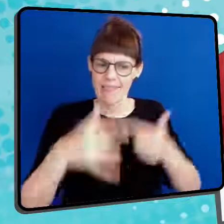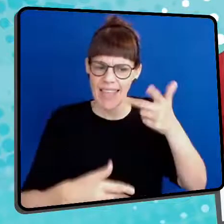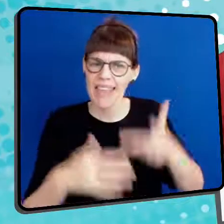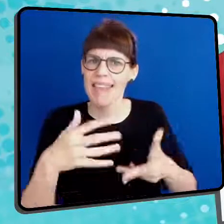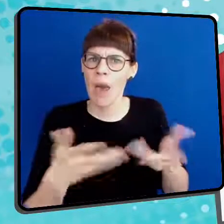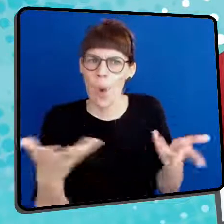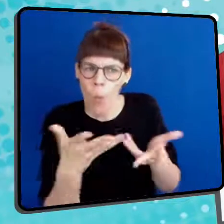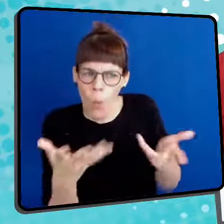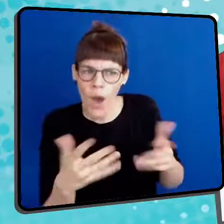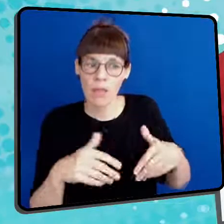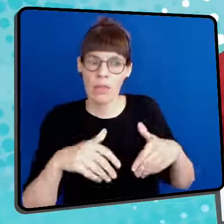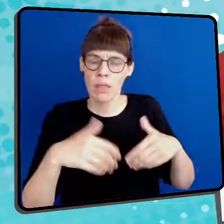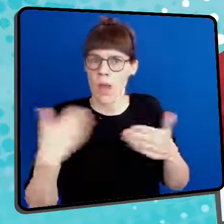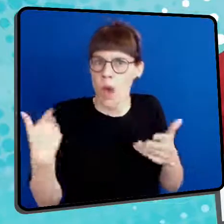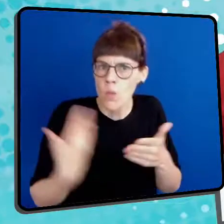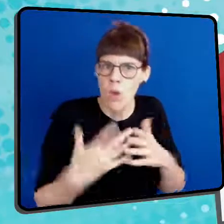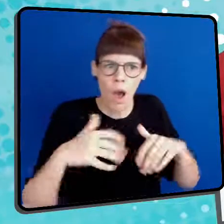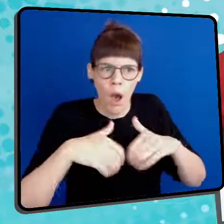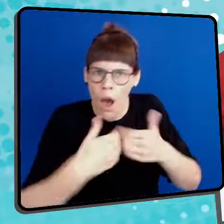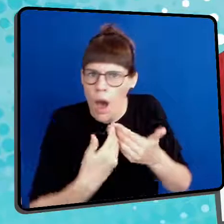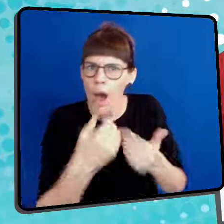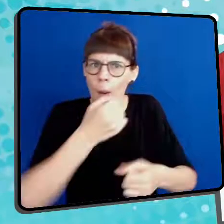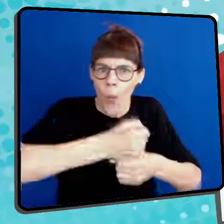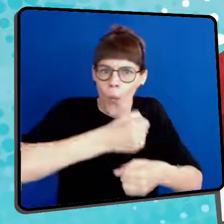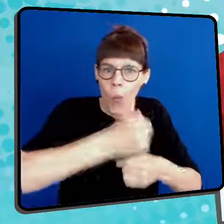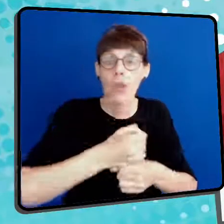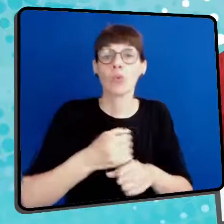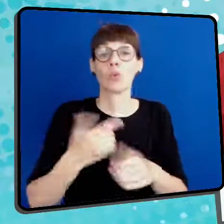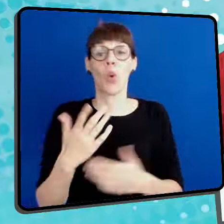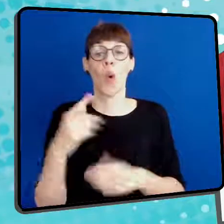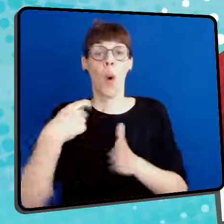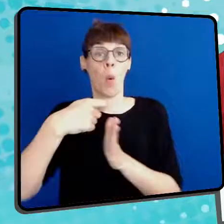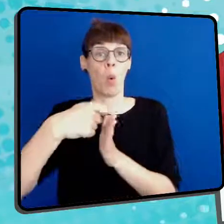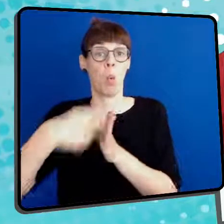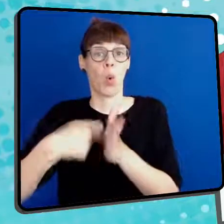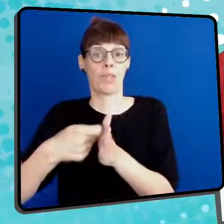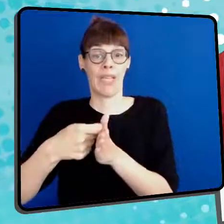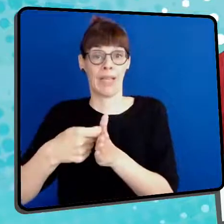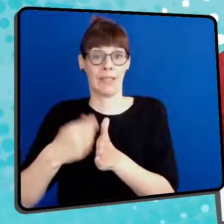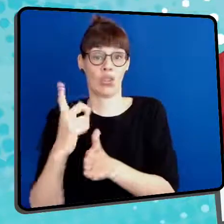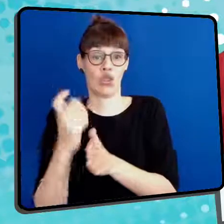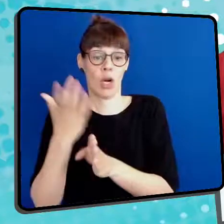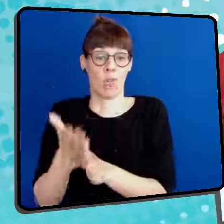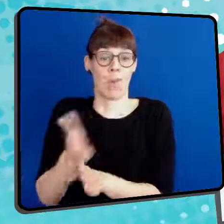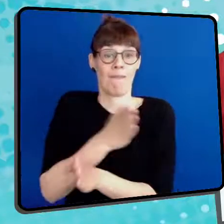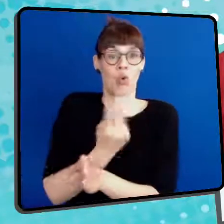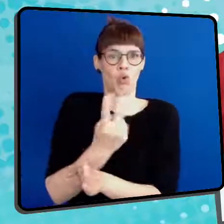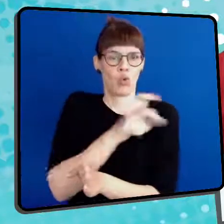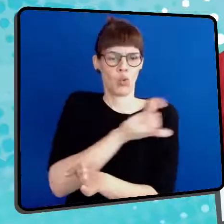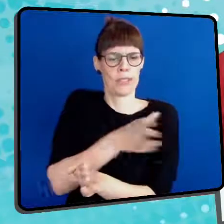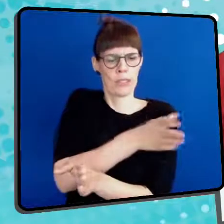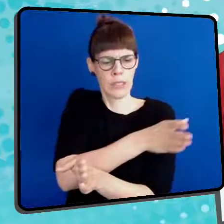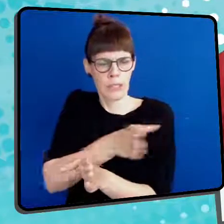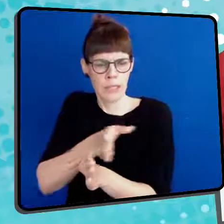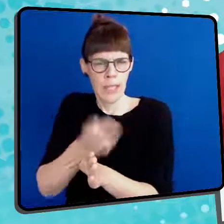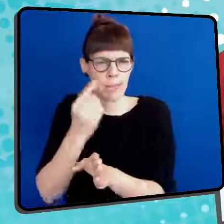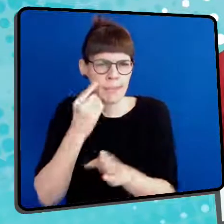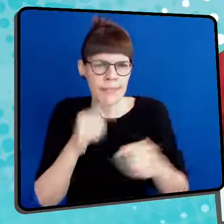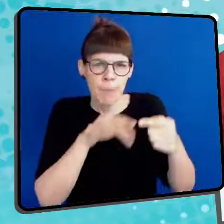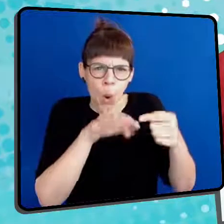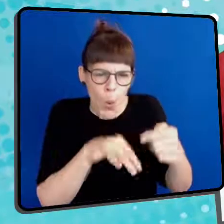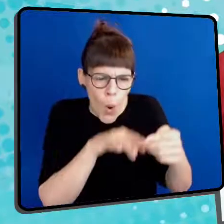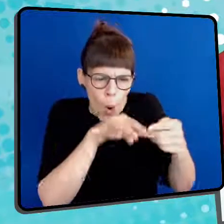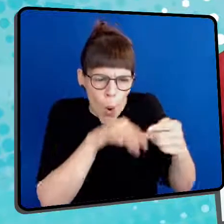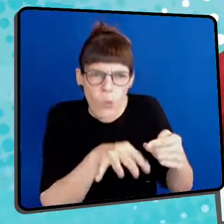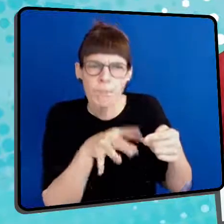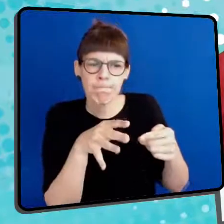So before starting on the project, I spent like 2 weeks on looking into the code, in the data, see